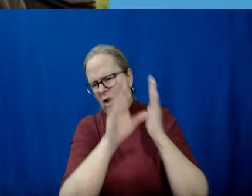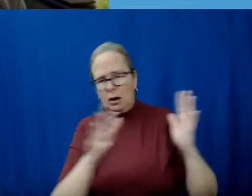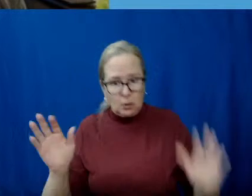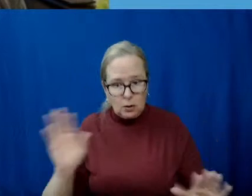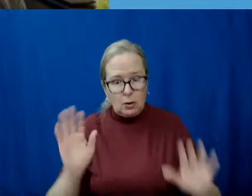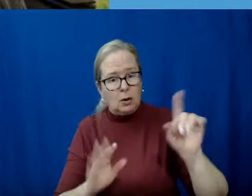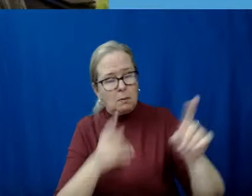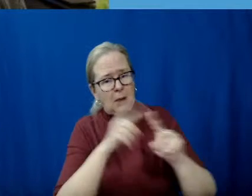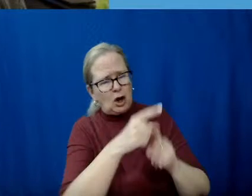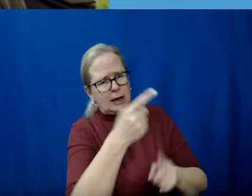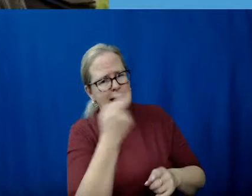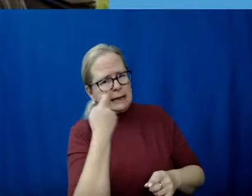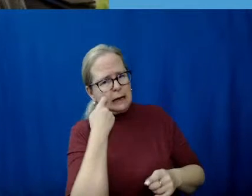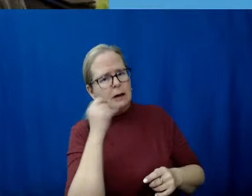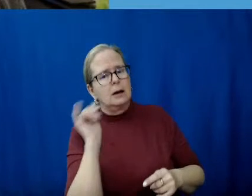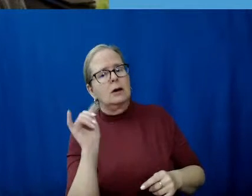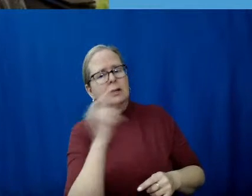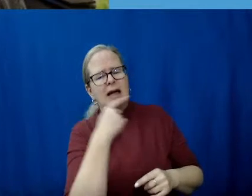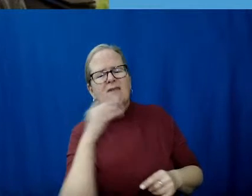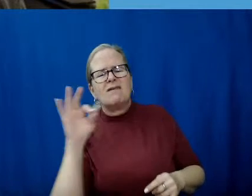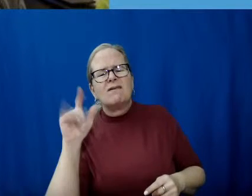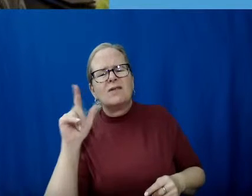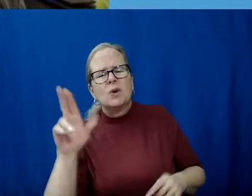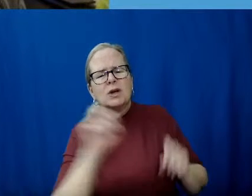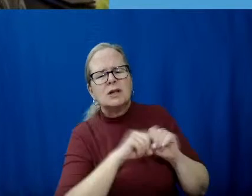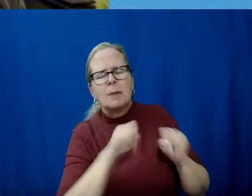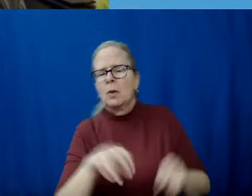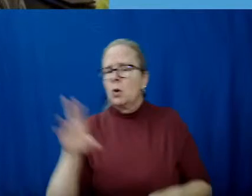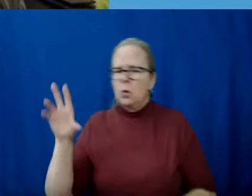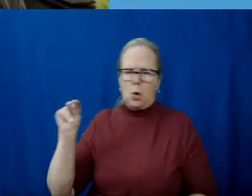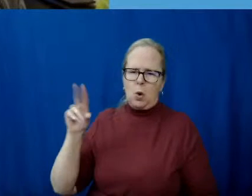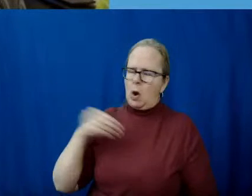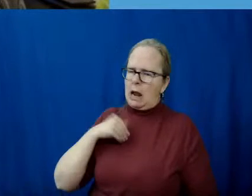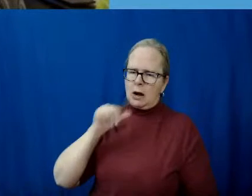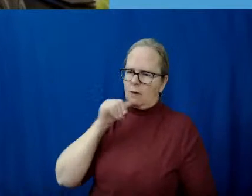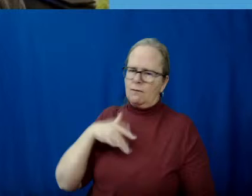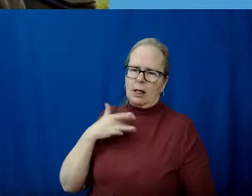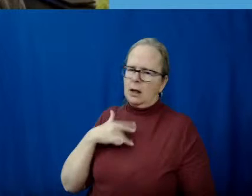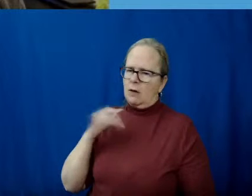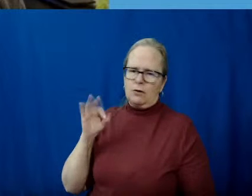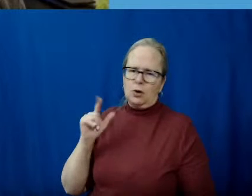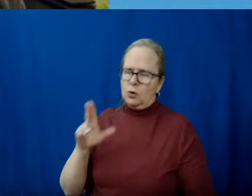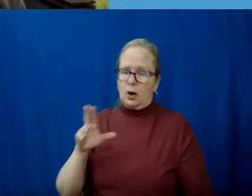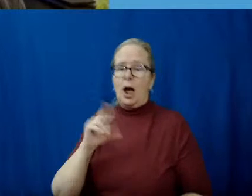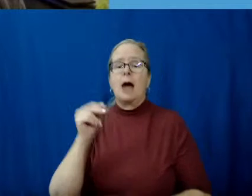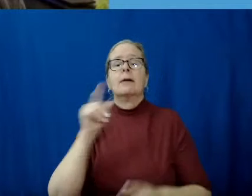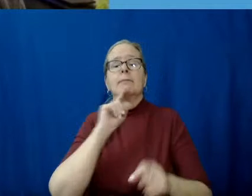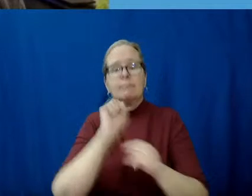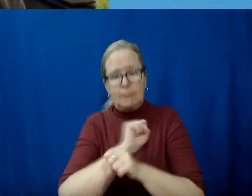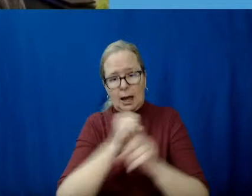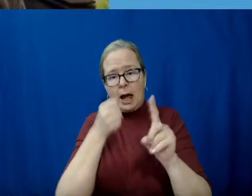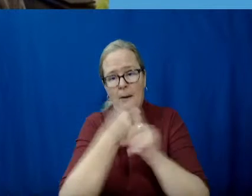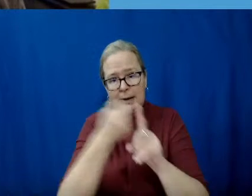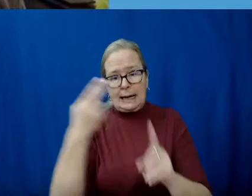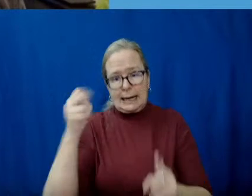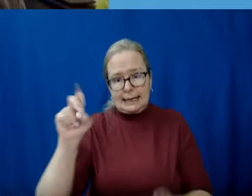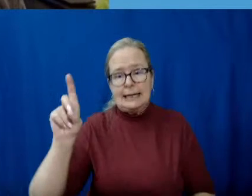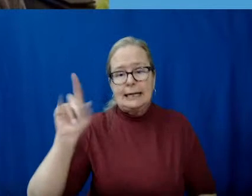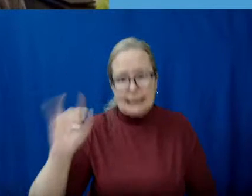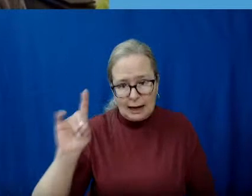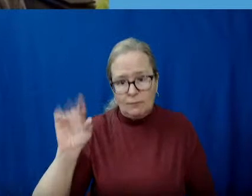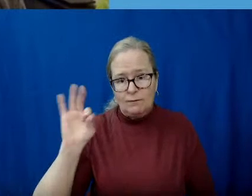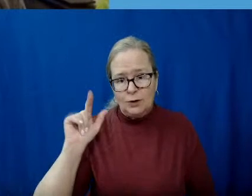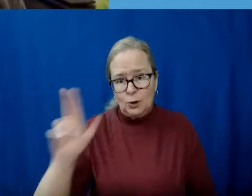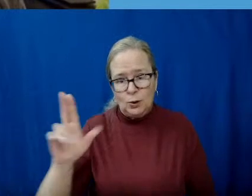disease. So he has created a problem for himself in the optics. And so the context has been there for the last year and